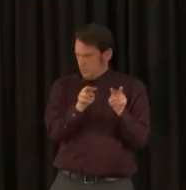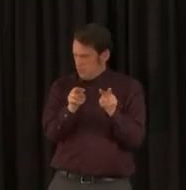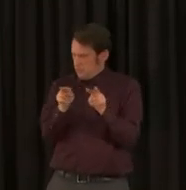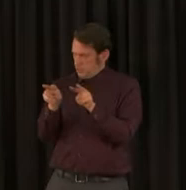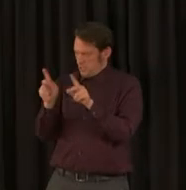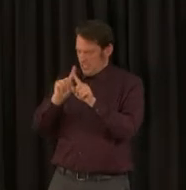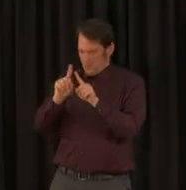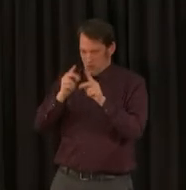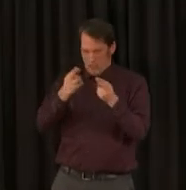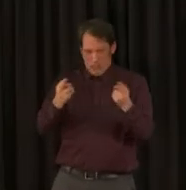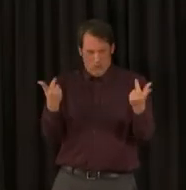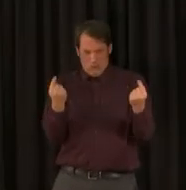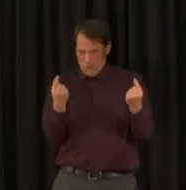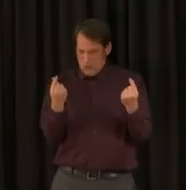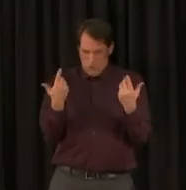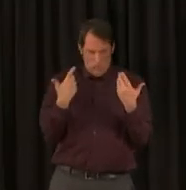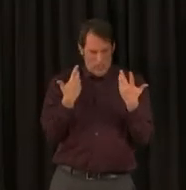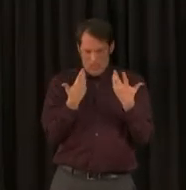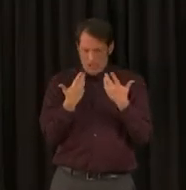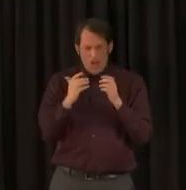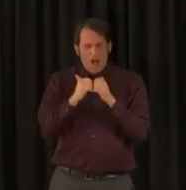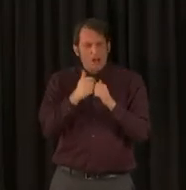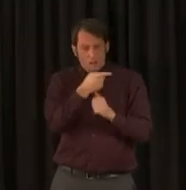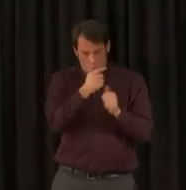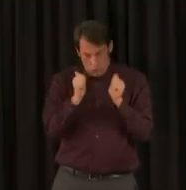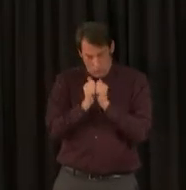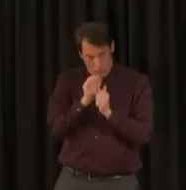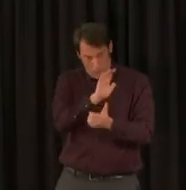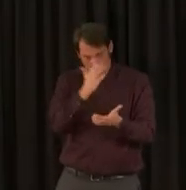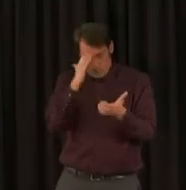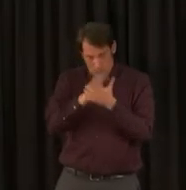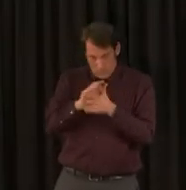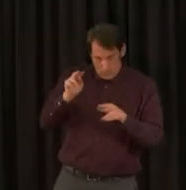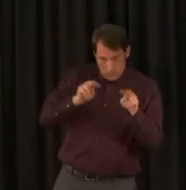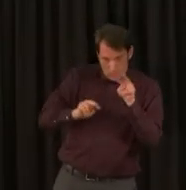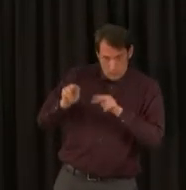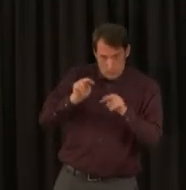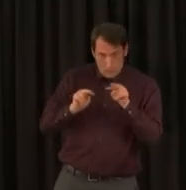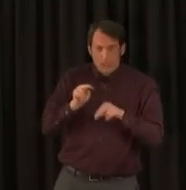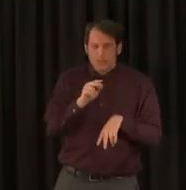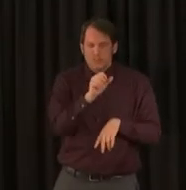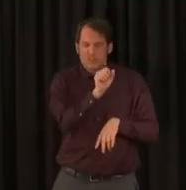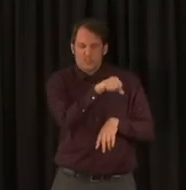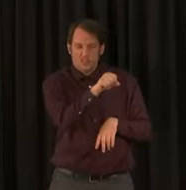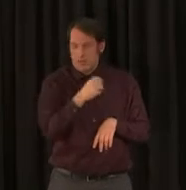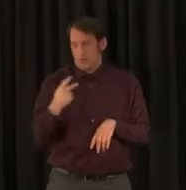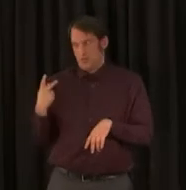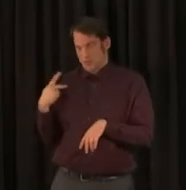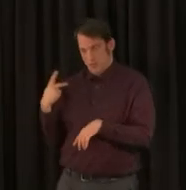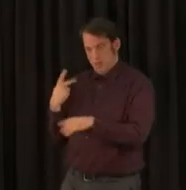did you and you said you work with your husband on the business. How did you all approach those decisions?